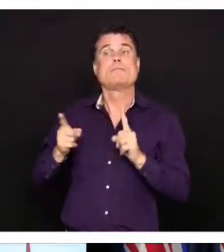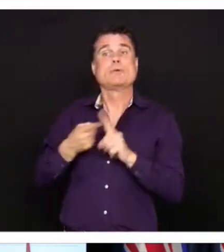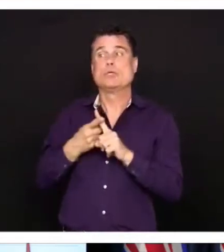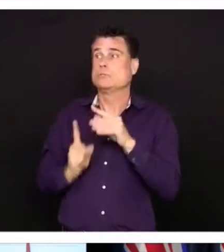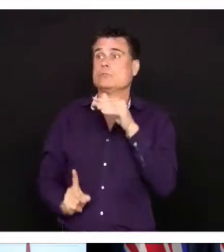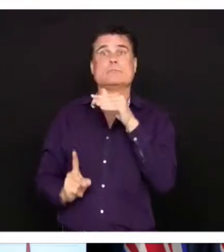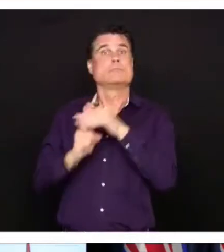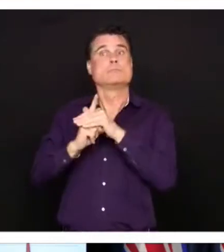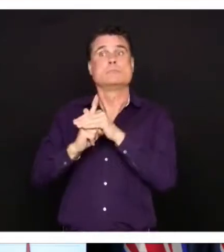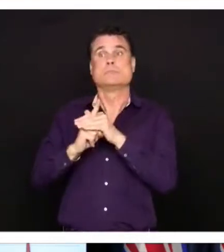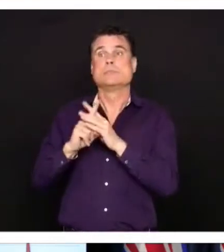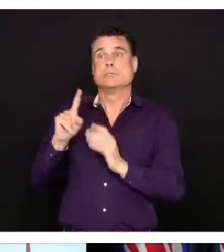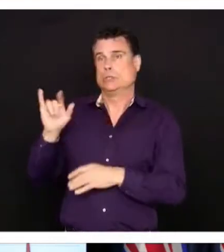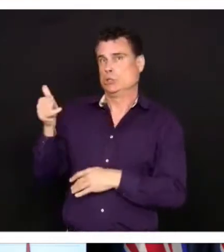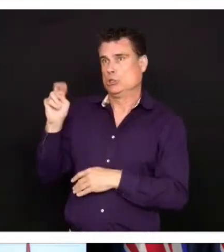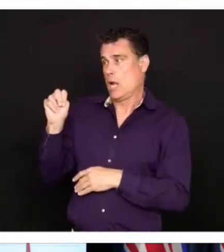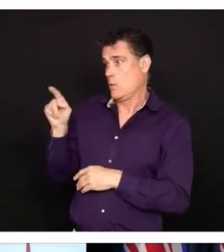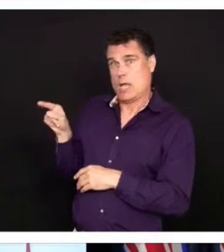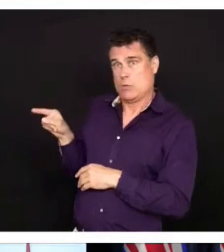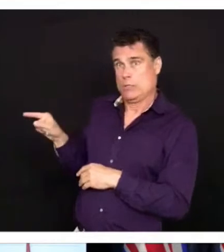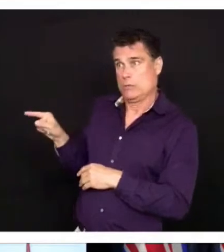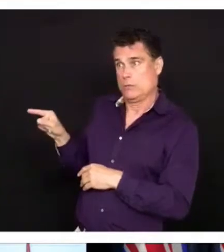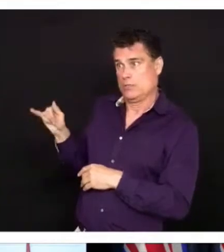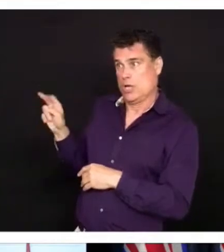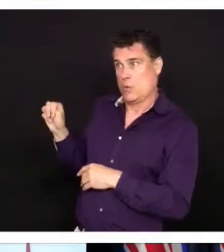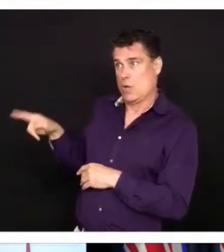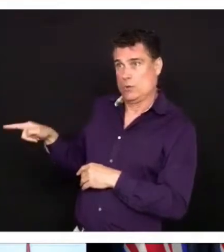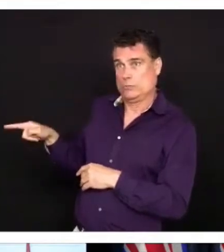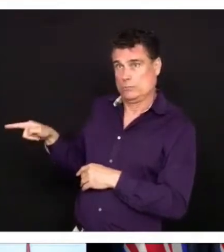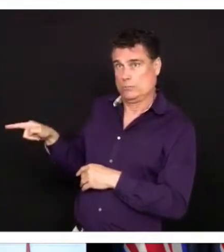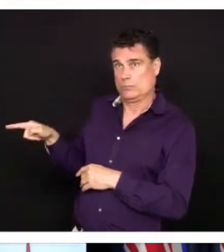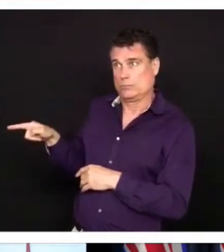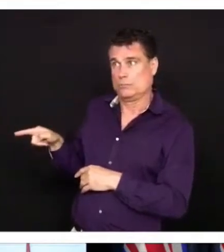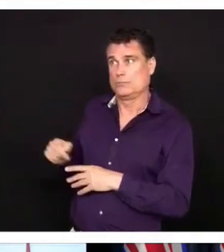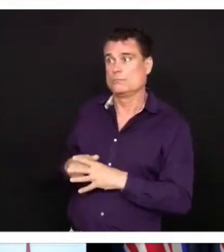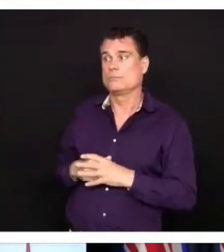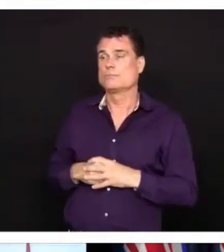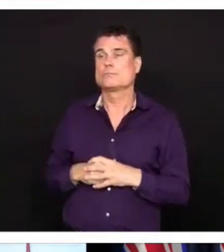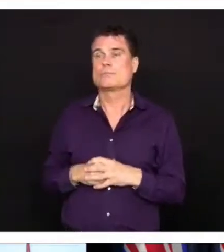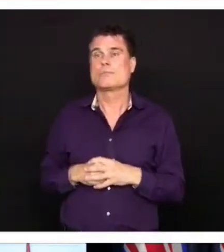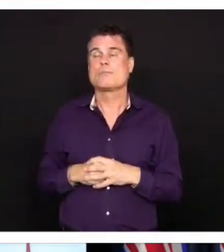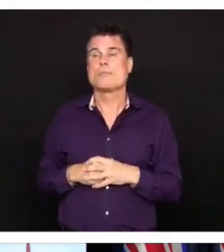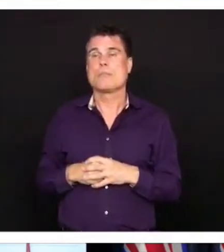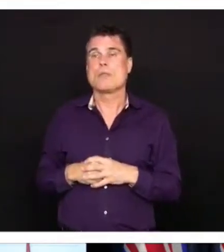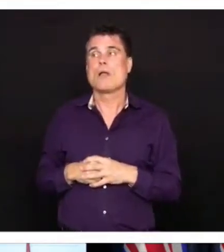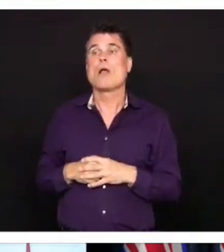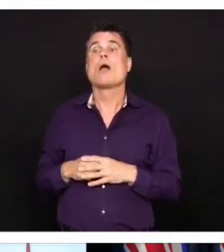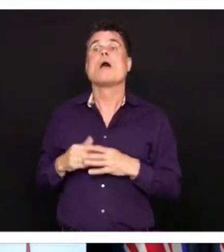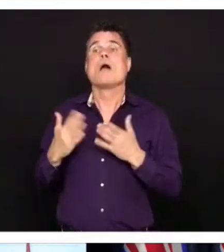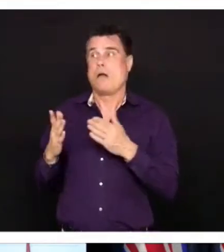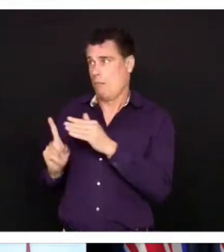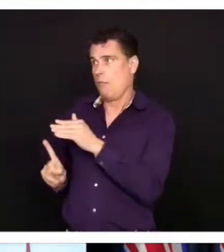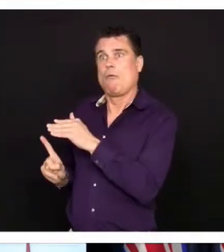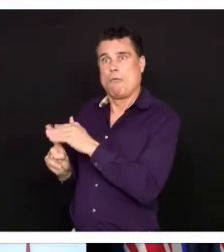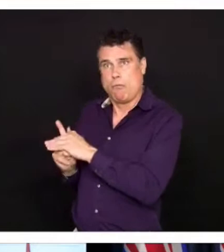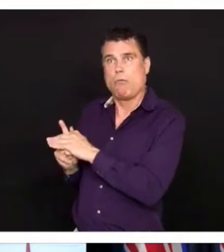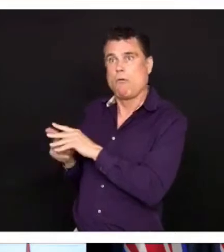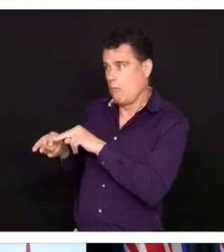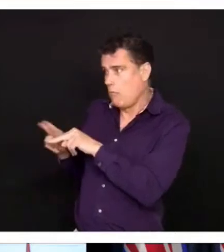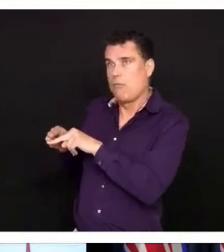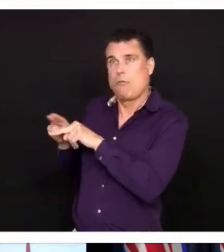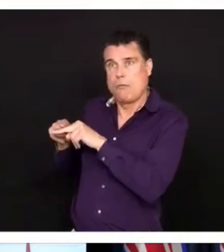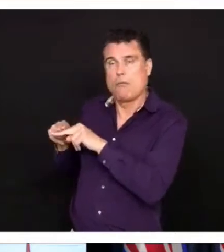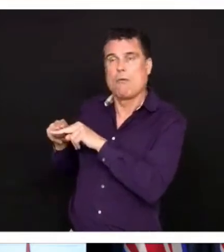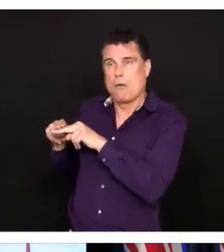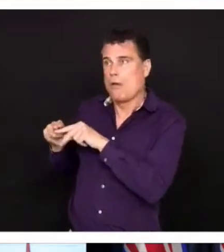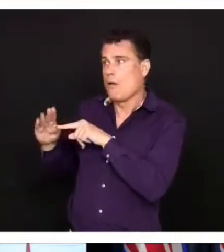February. And then in early March, we started to see what we call community transmission. So it was importations that had then started to spread